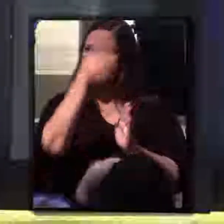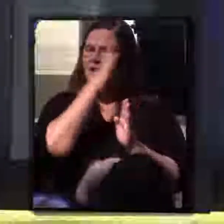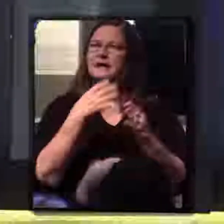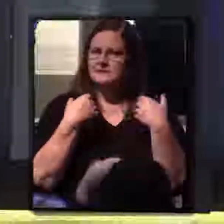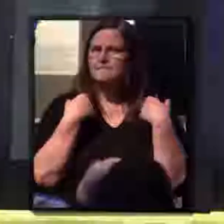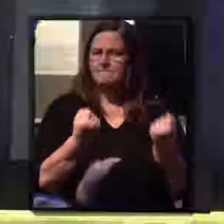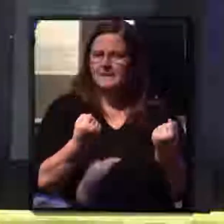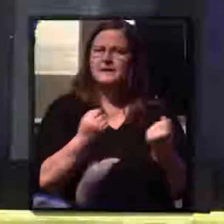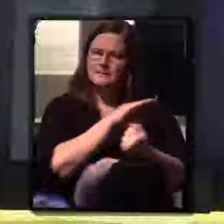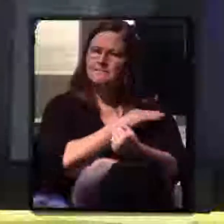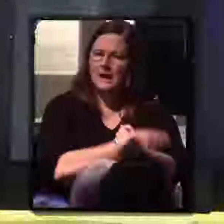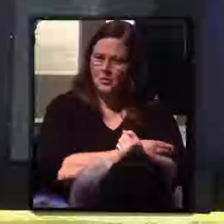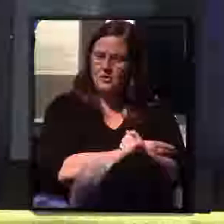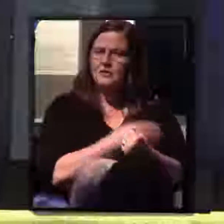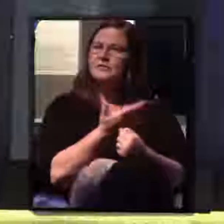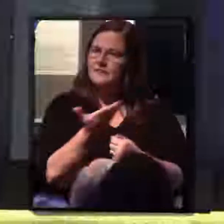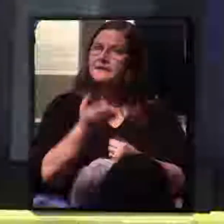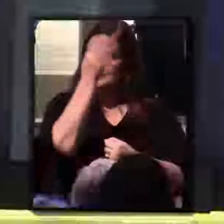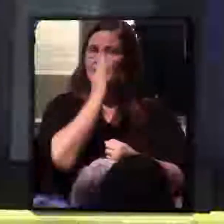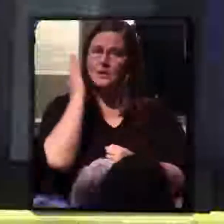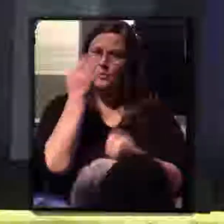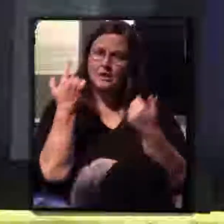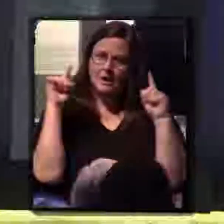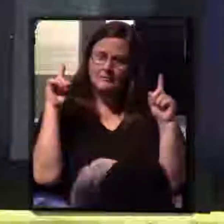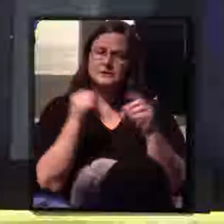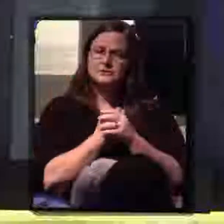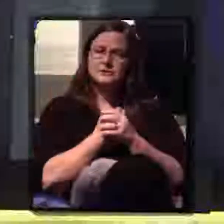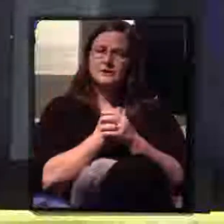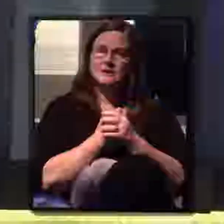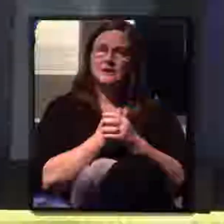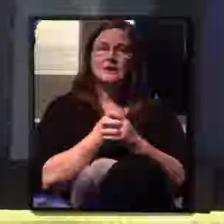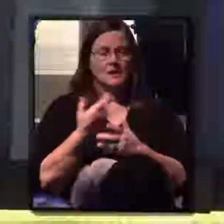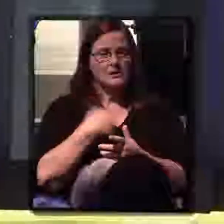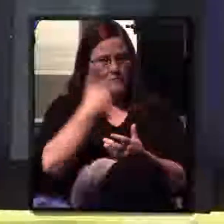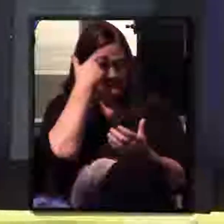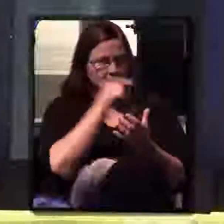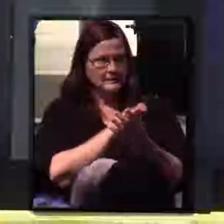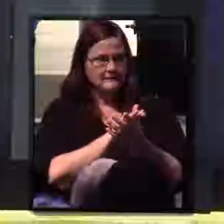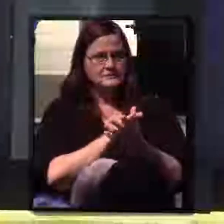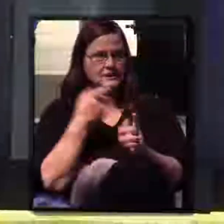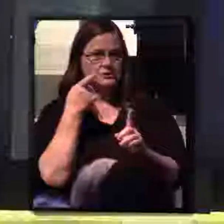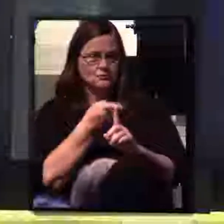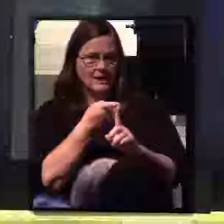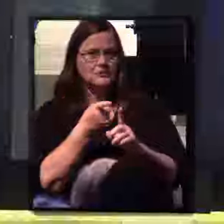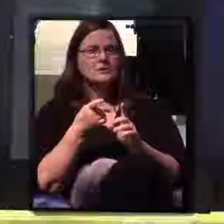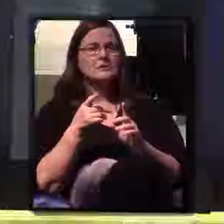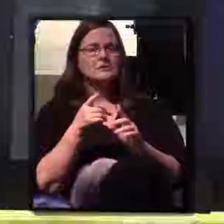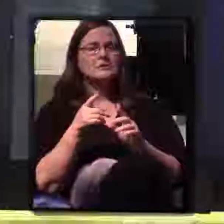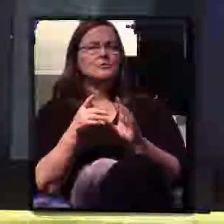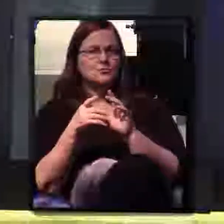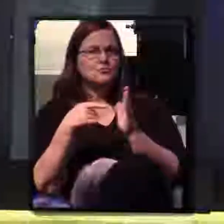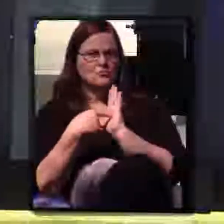Lord is a picture of God's might, God's power, God's work, the things God is going to accomplish. And we, of